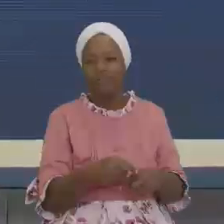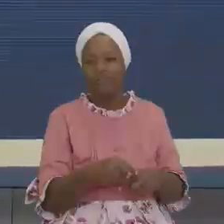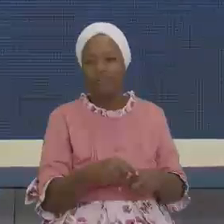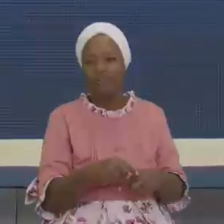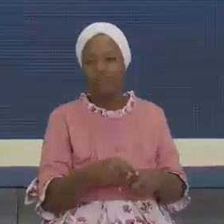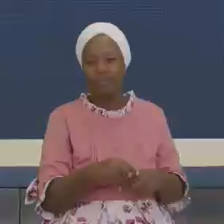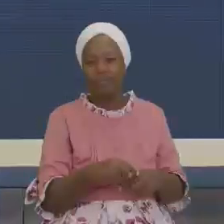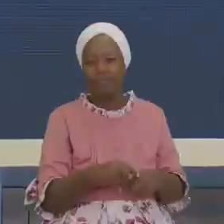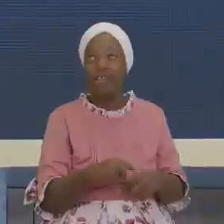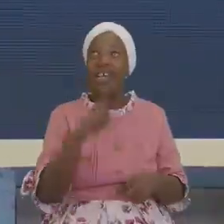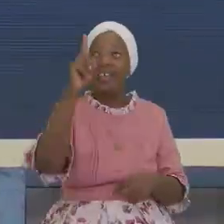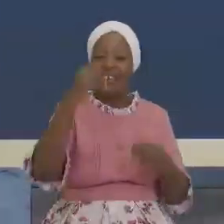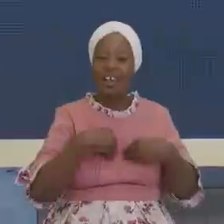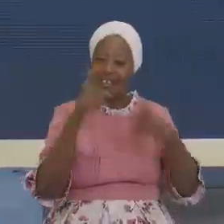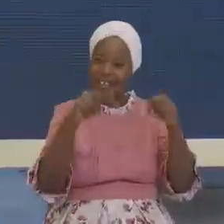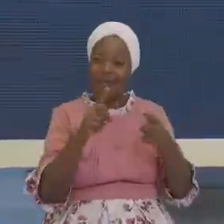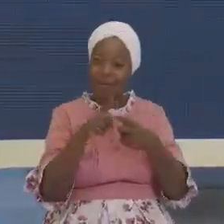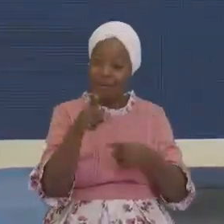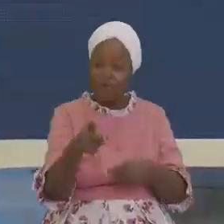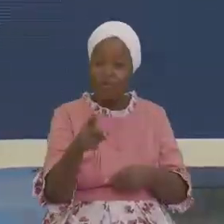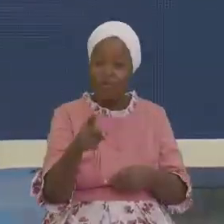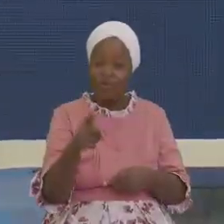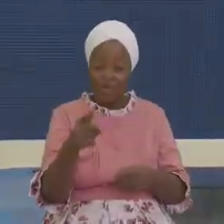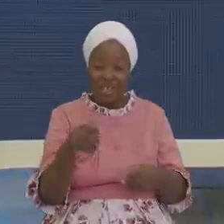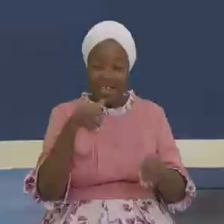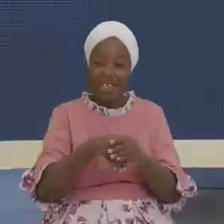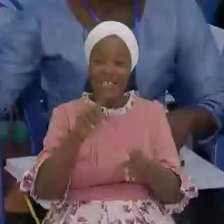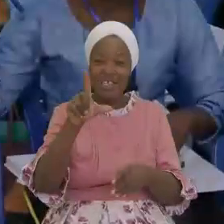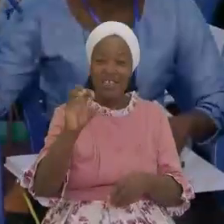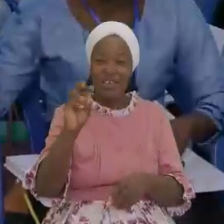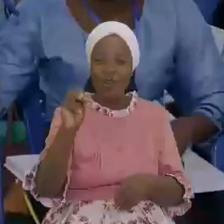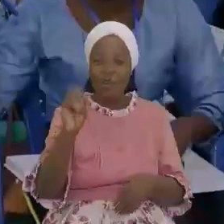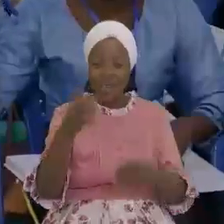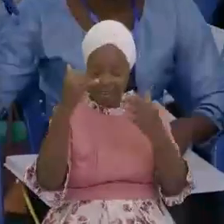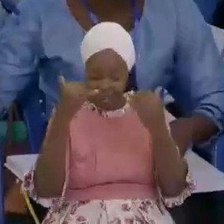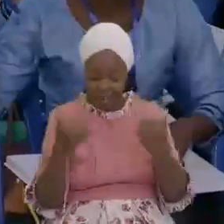He has come to you in Lome right now.